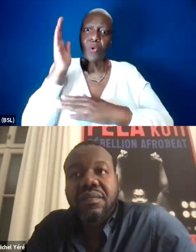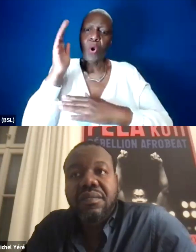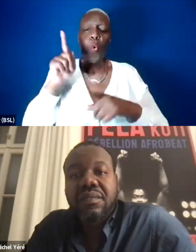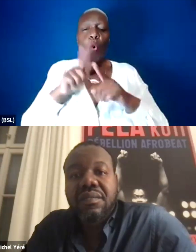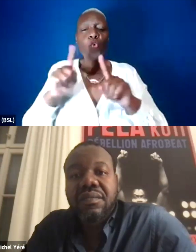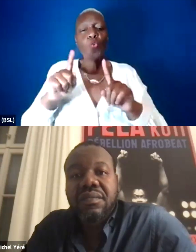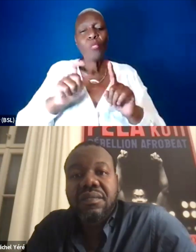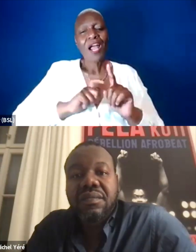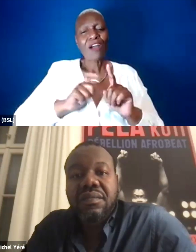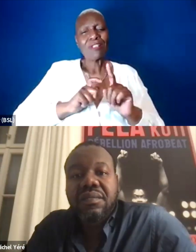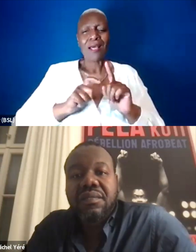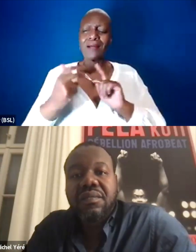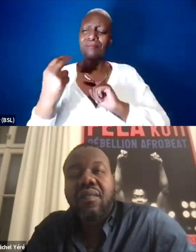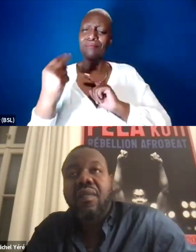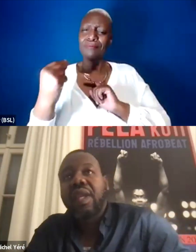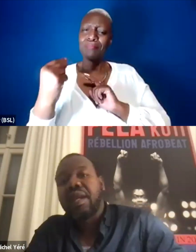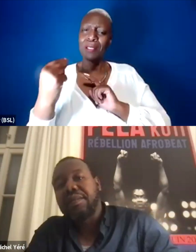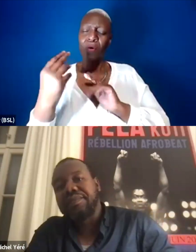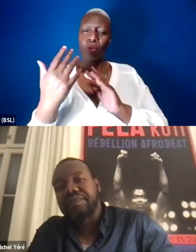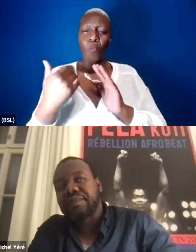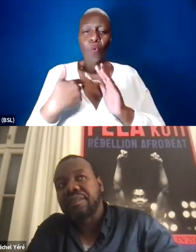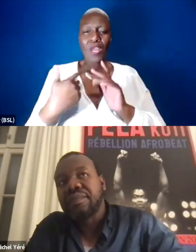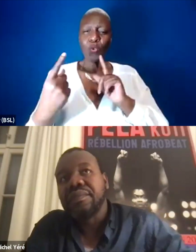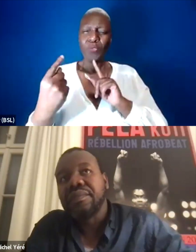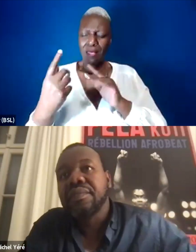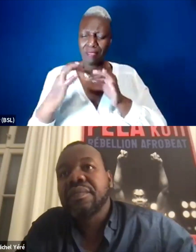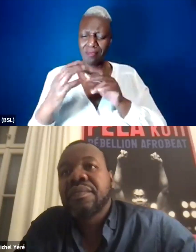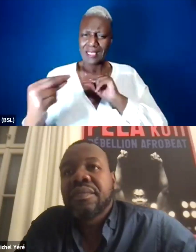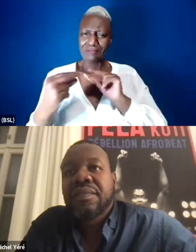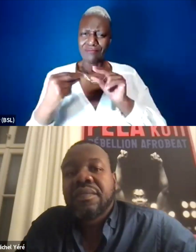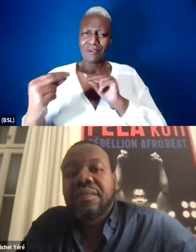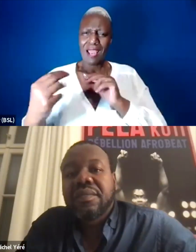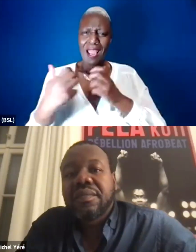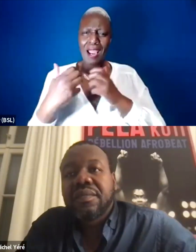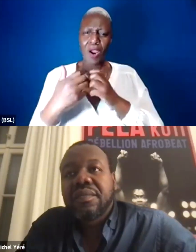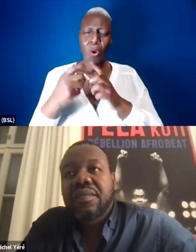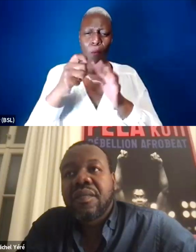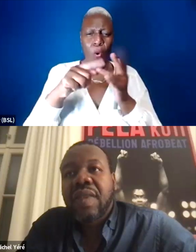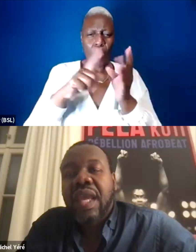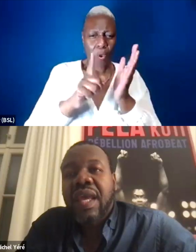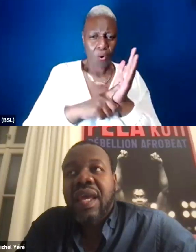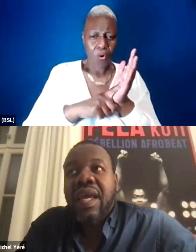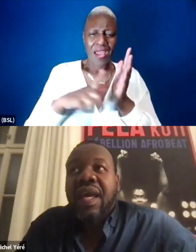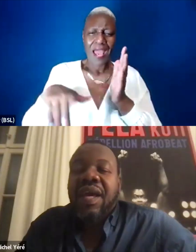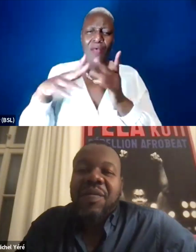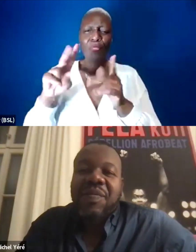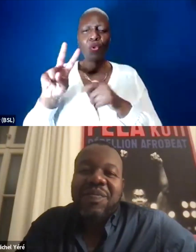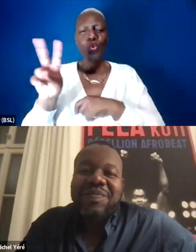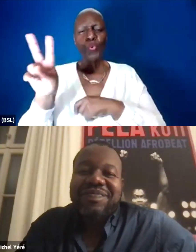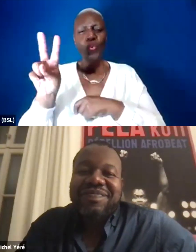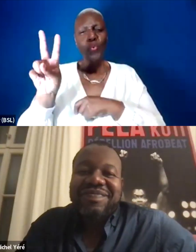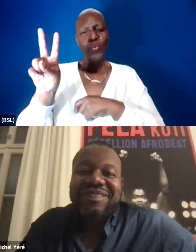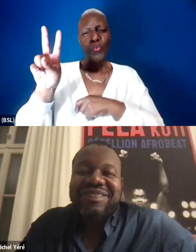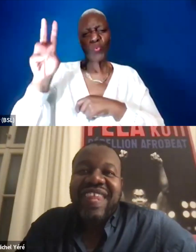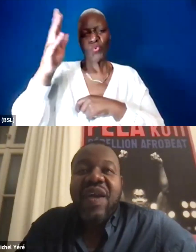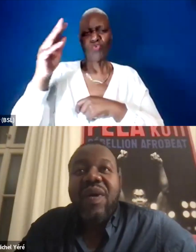speak back, or how did this come about? Can you tell us the interaction between these three, Polo and two sort of choruses in